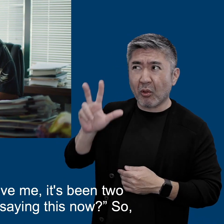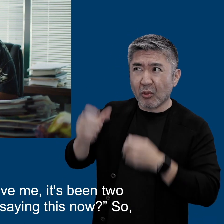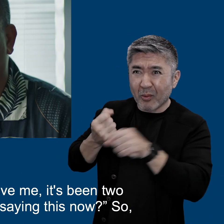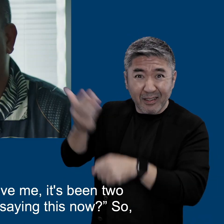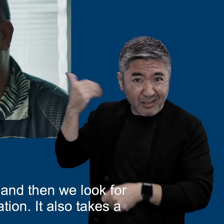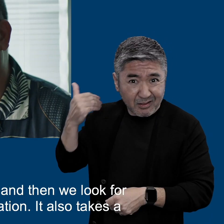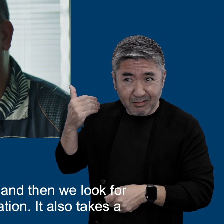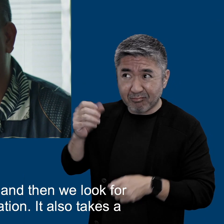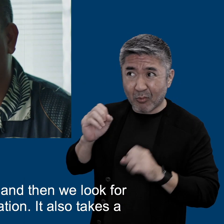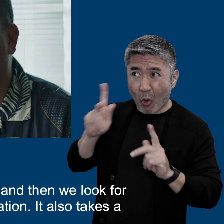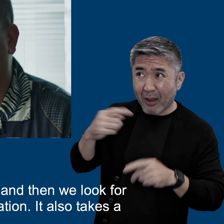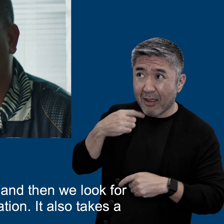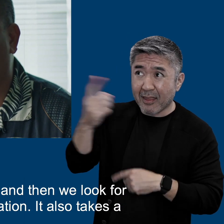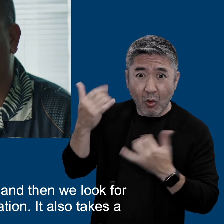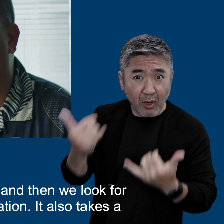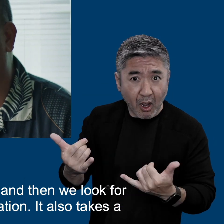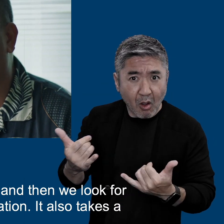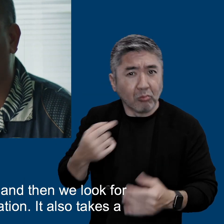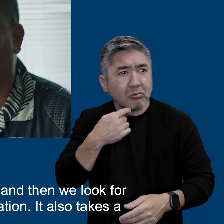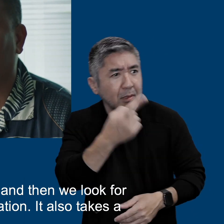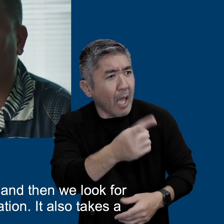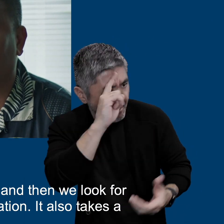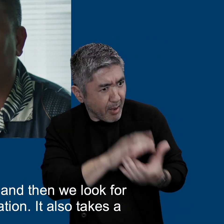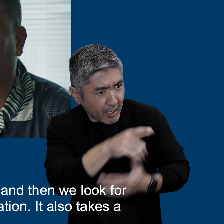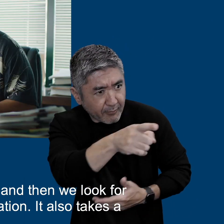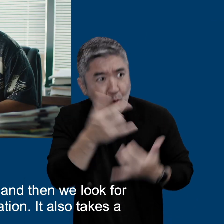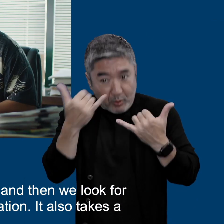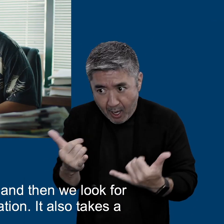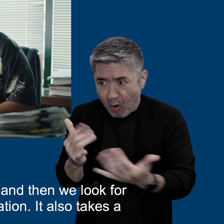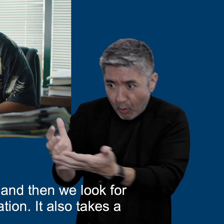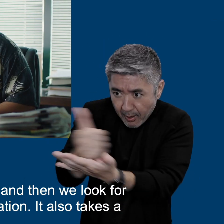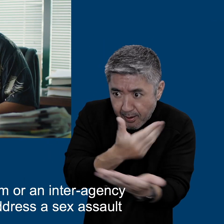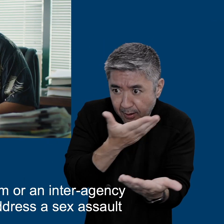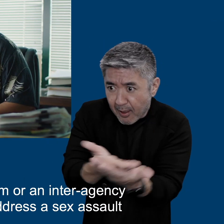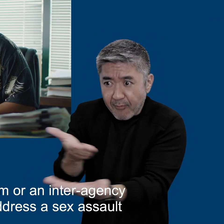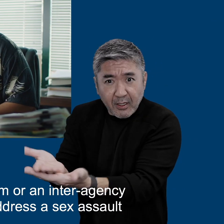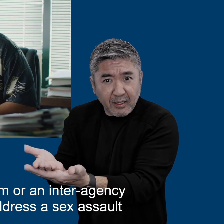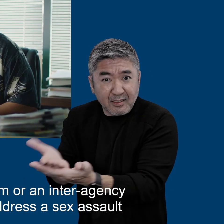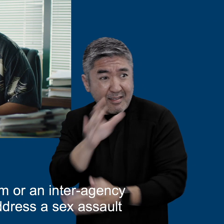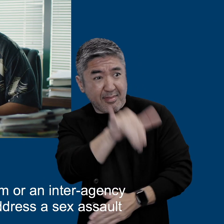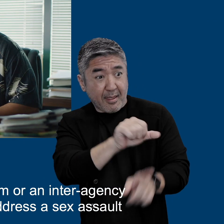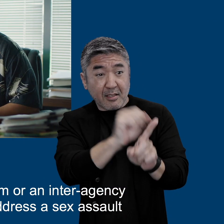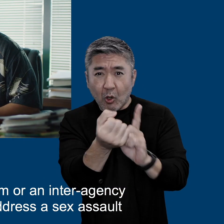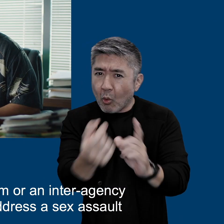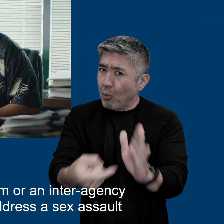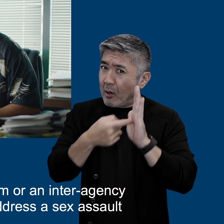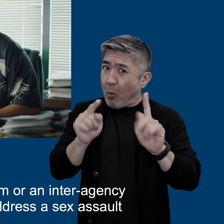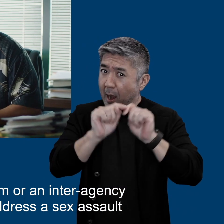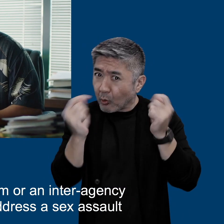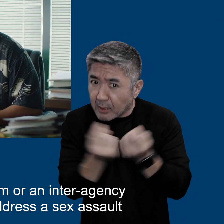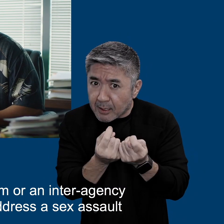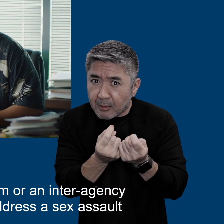now. So we start by believing, and then we look for corroborating information. It also takes a multidisciplinary team or an interagency